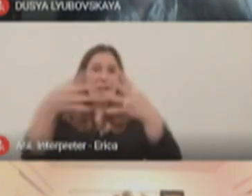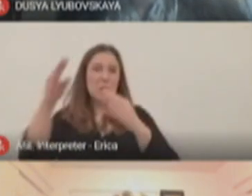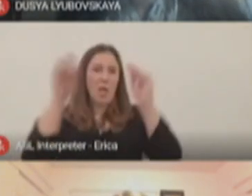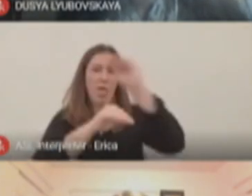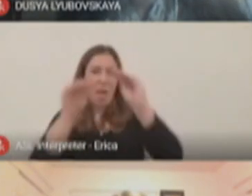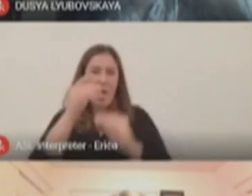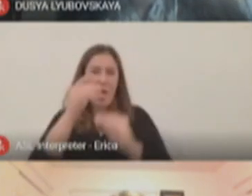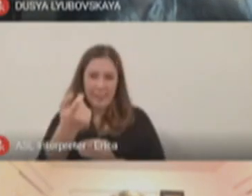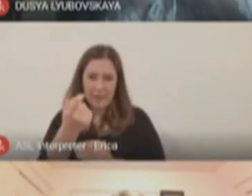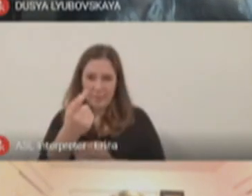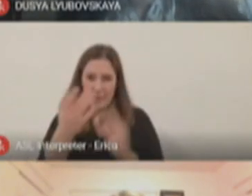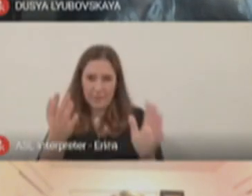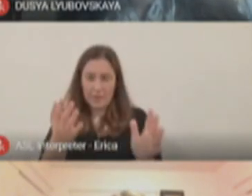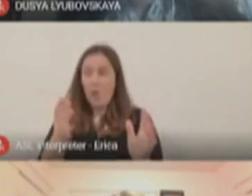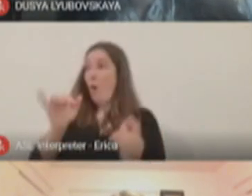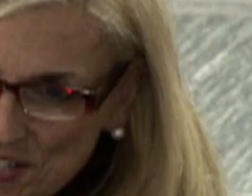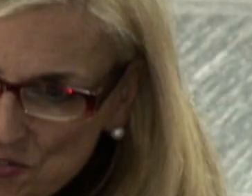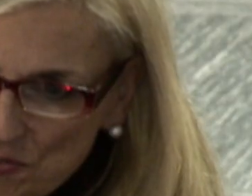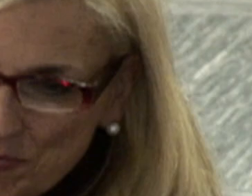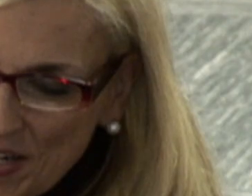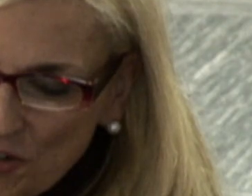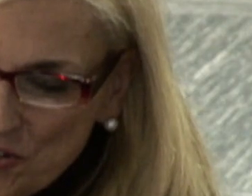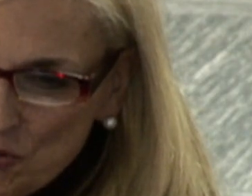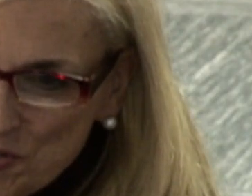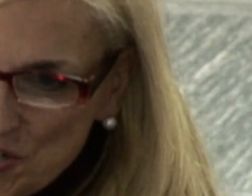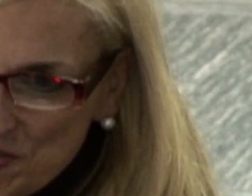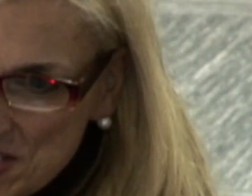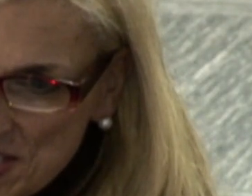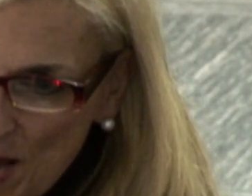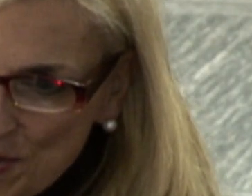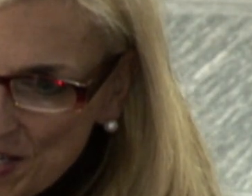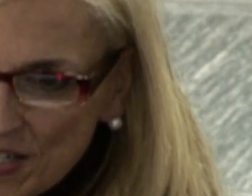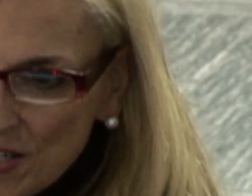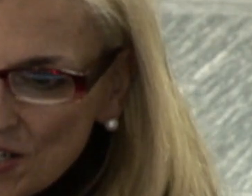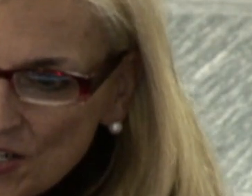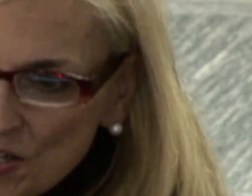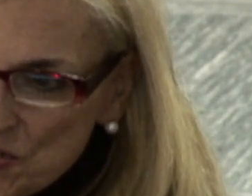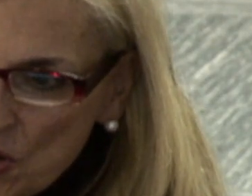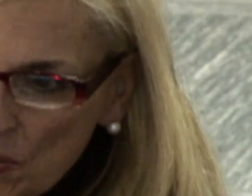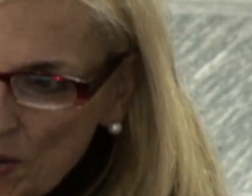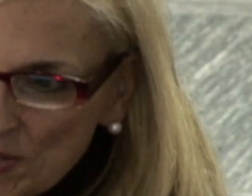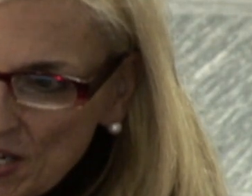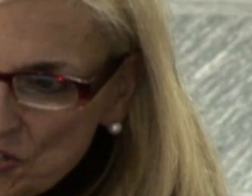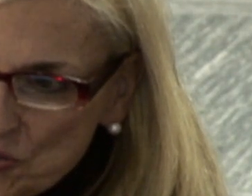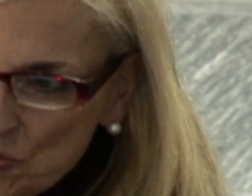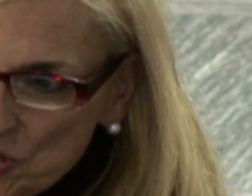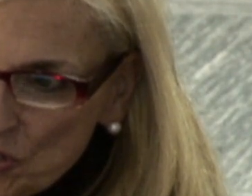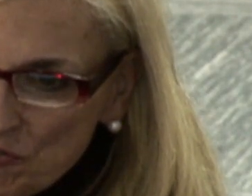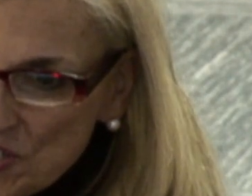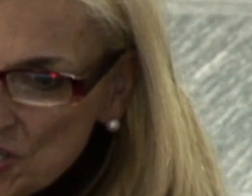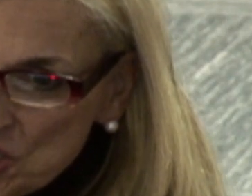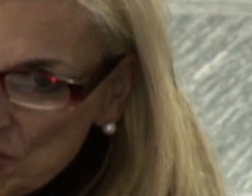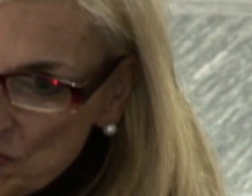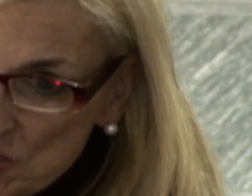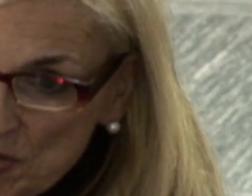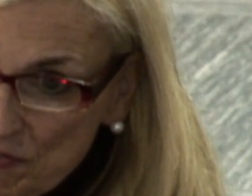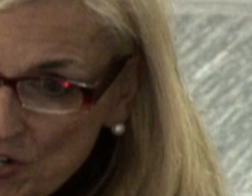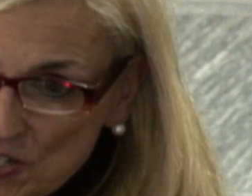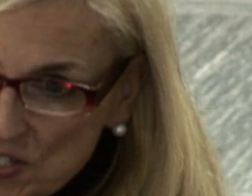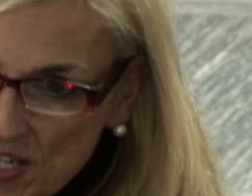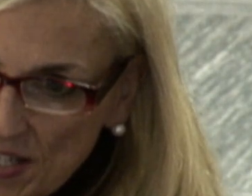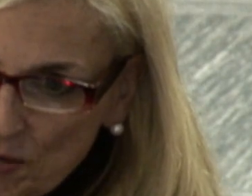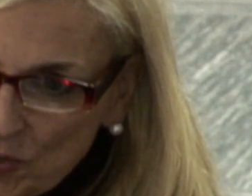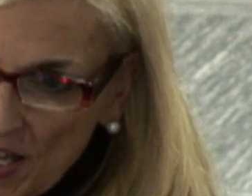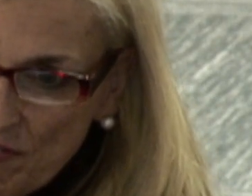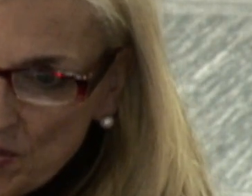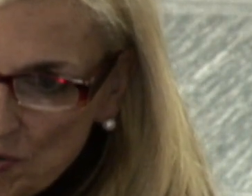Okay. we have Chief Martinez joining us from the Health and Human Services Cabinet. So I would like to turn it over to the chief to speak